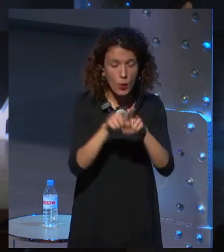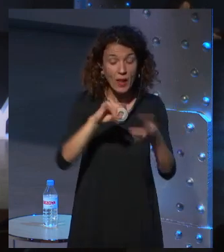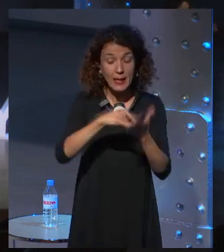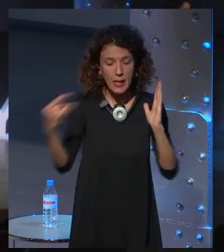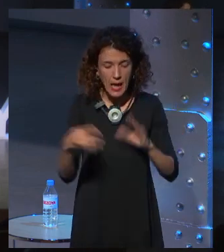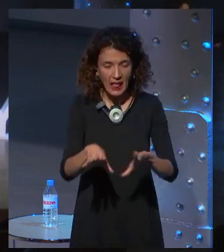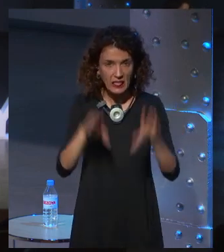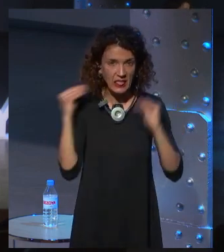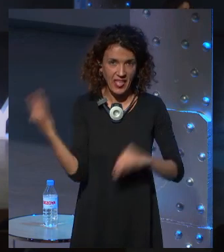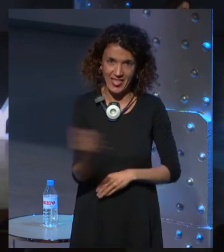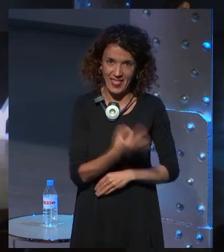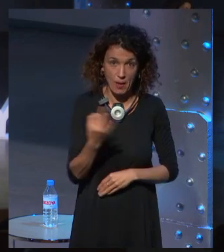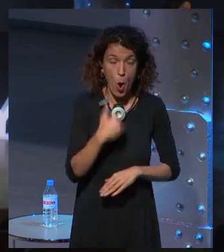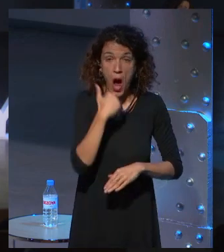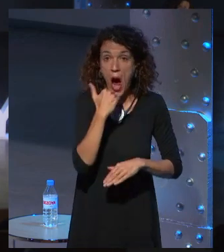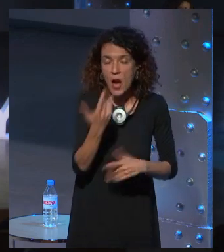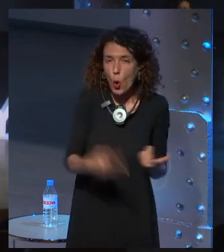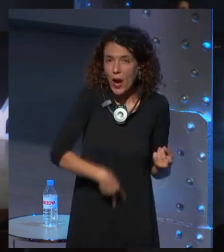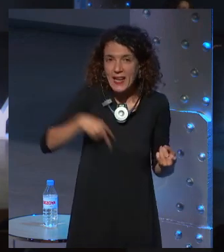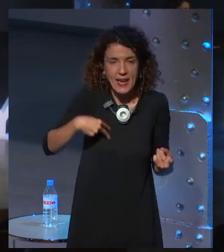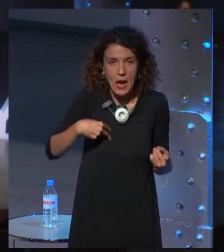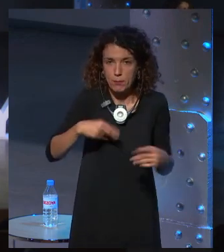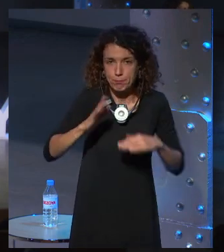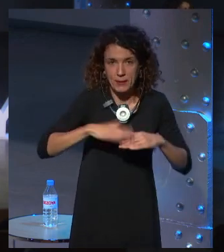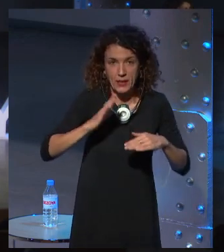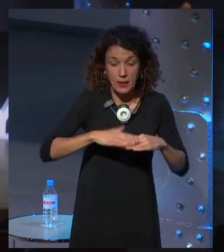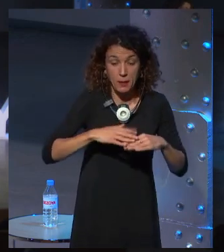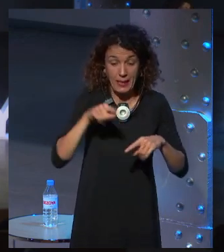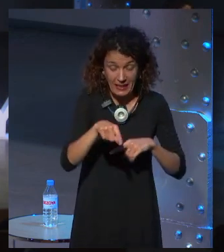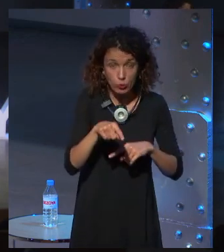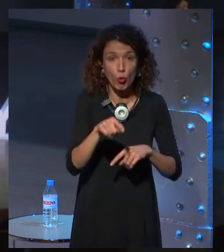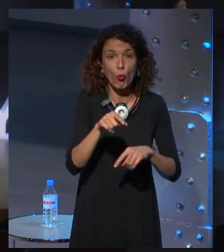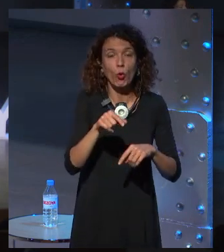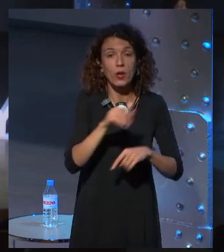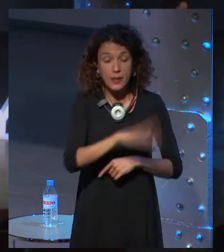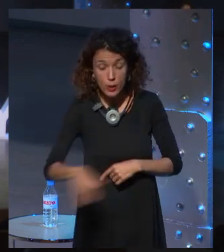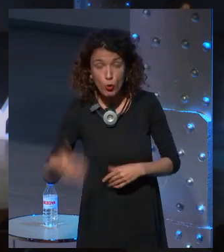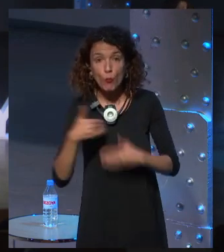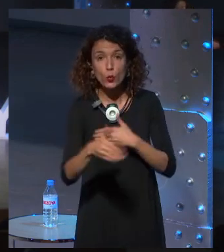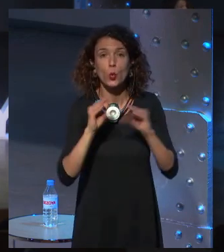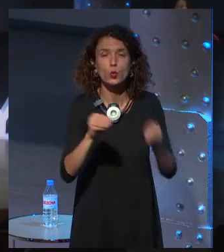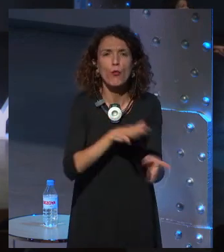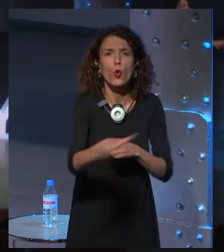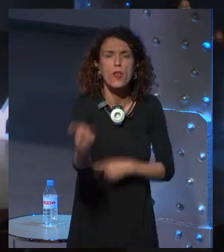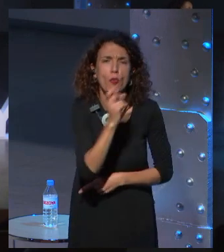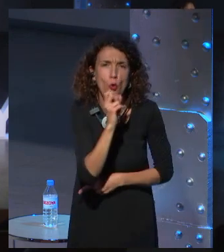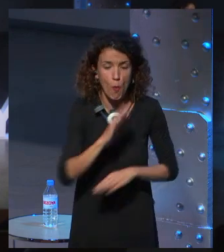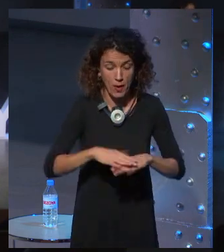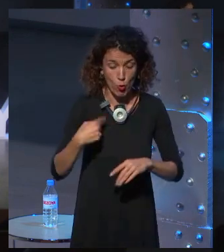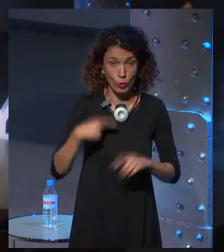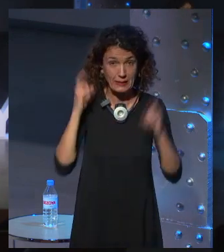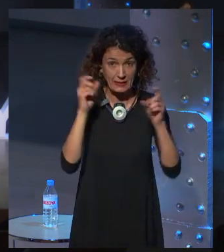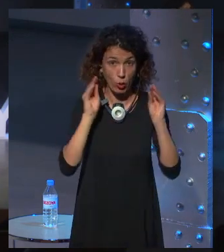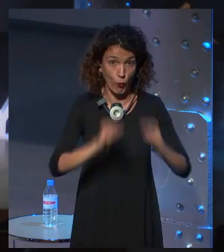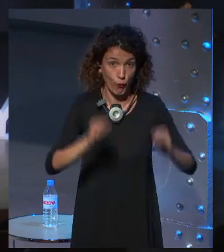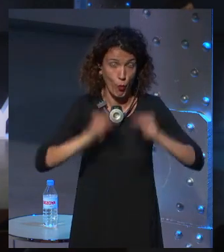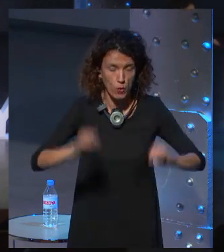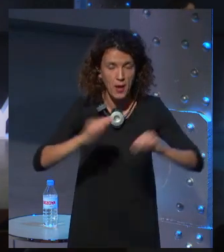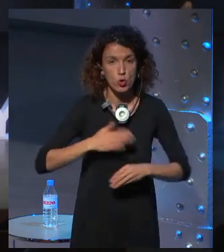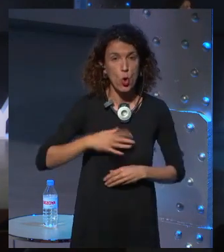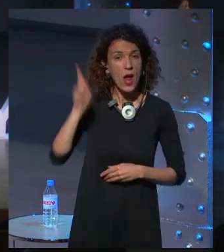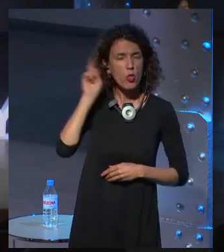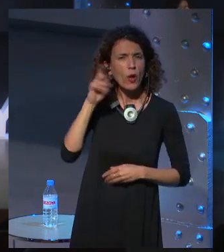in a general way, how it's going to impact the future of the children that I'm trying to prepare. And so what I've done as an educator